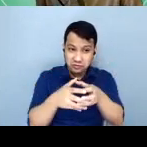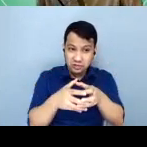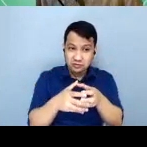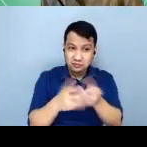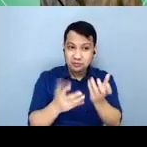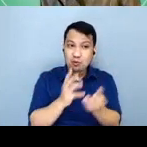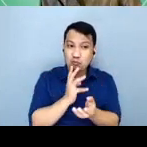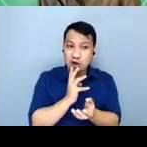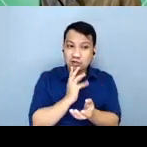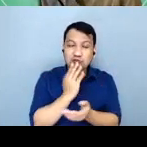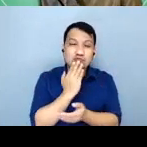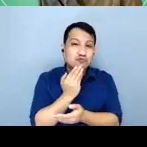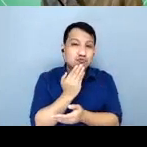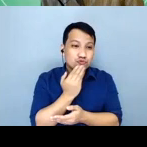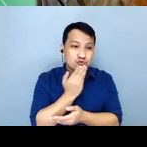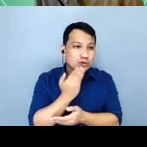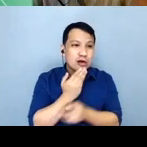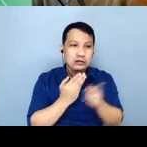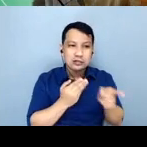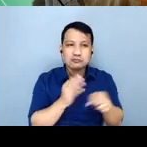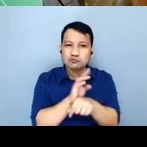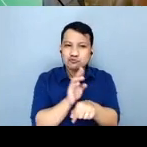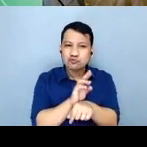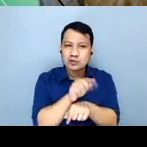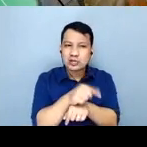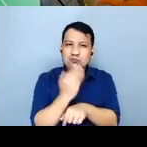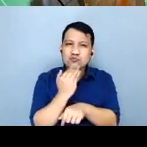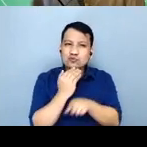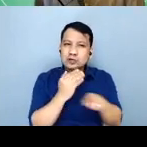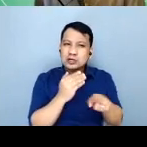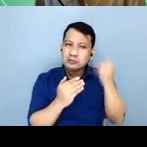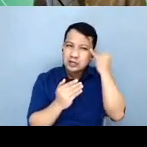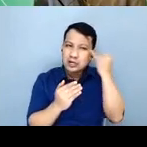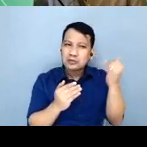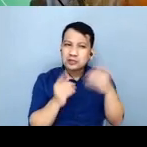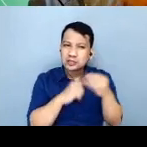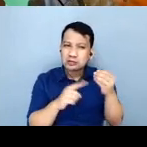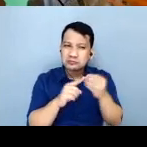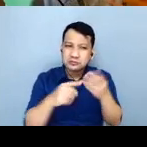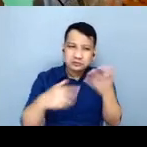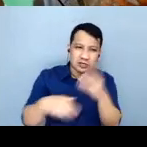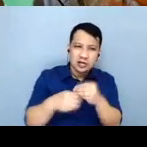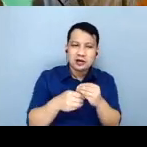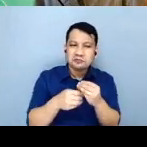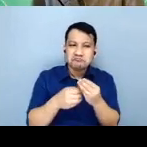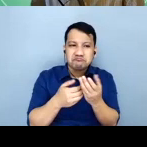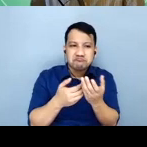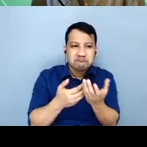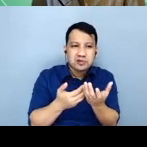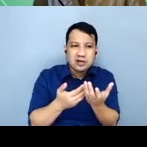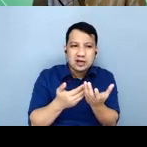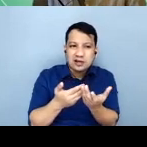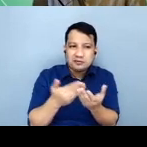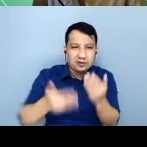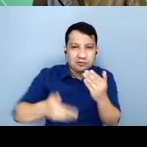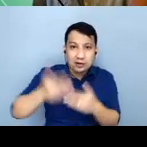sugar. And the reason I like this example is because it kind of takes the idea of designer items that are very high